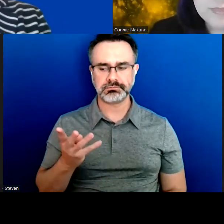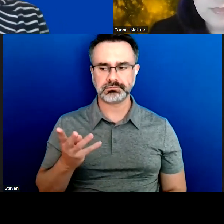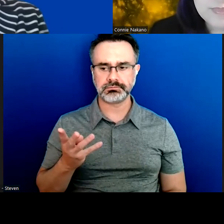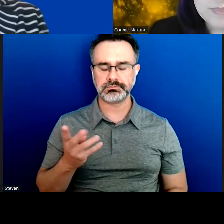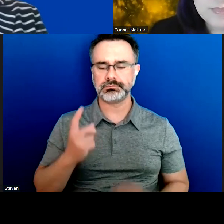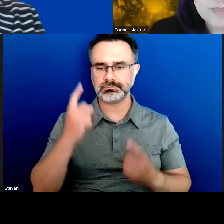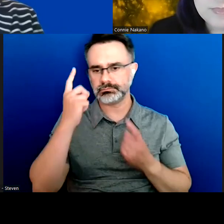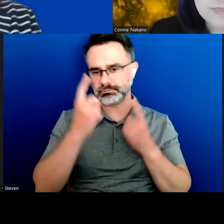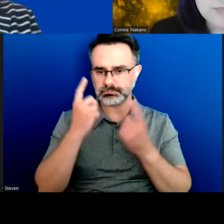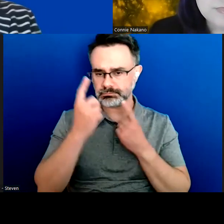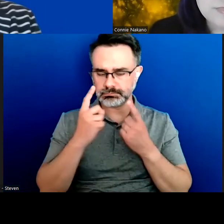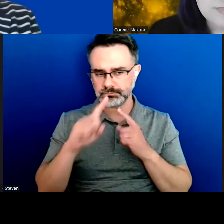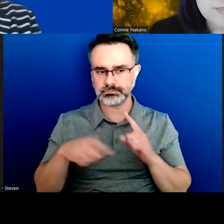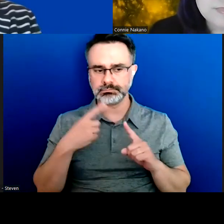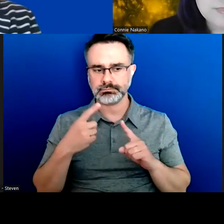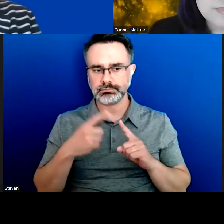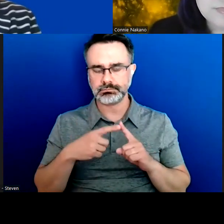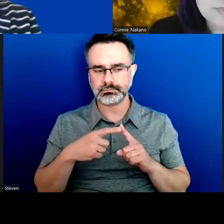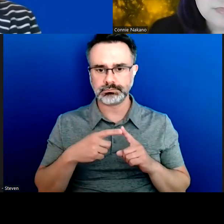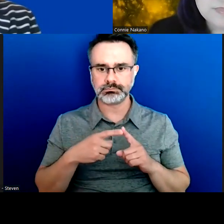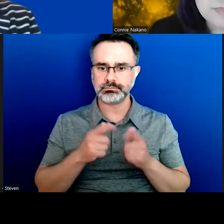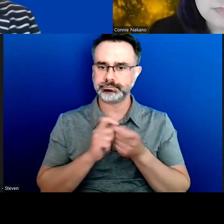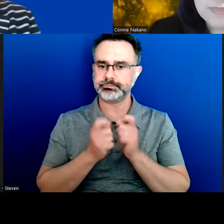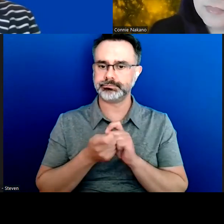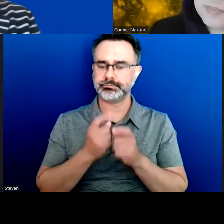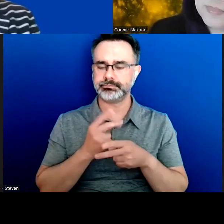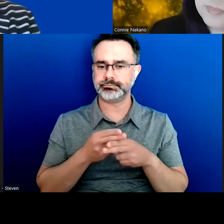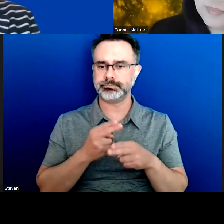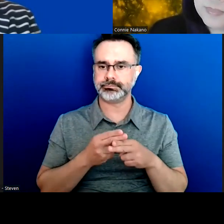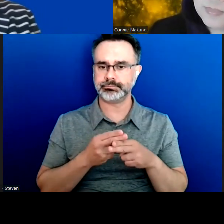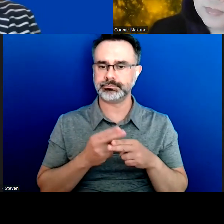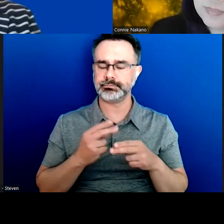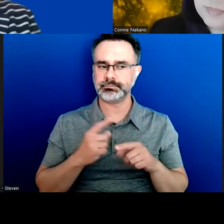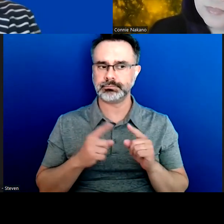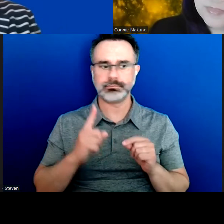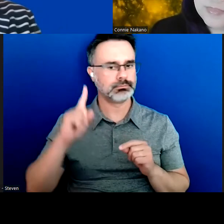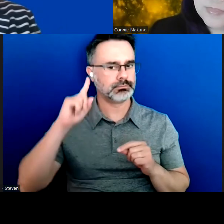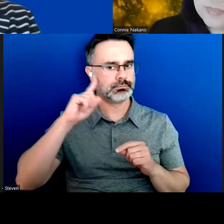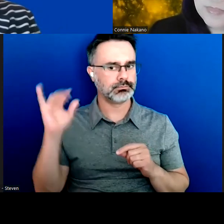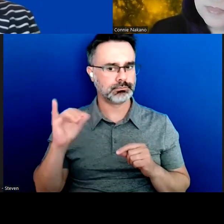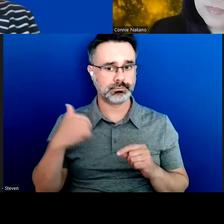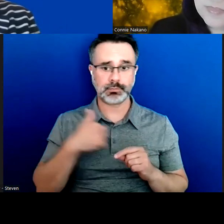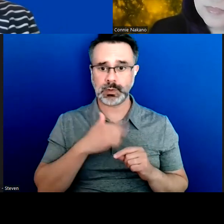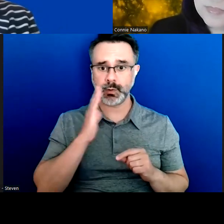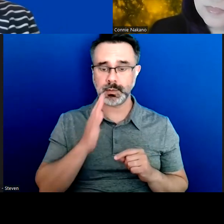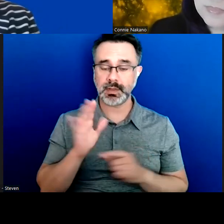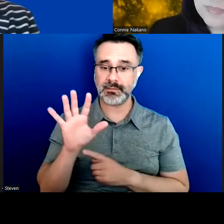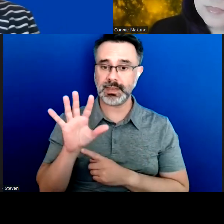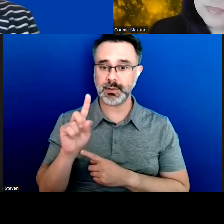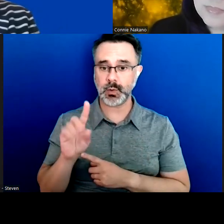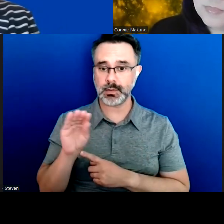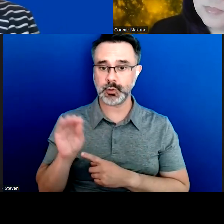thoughts about a name change. It sounded like there was a thought that we would be 51% or